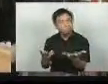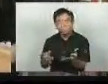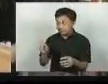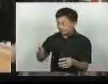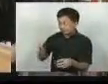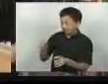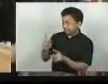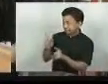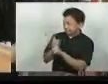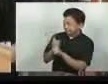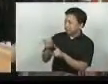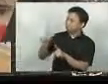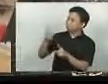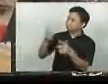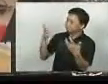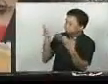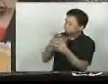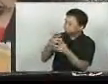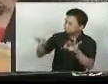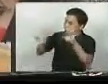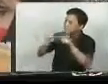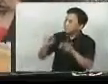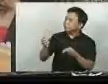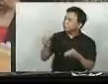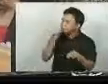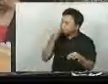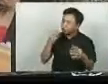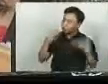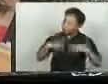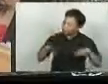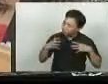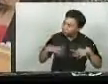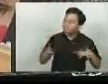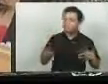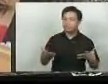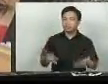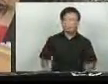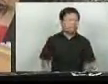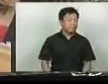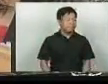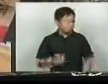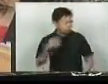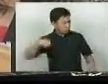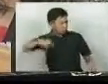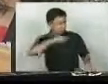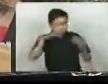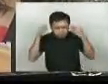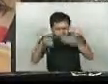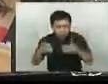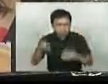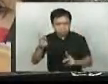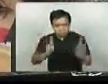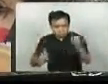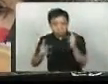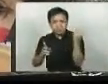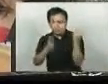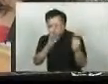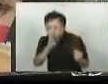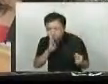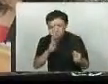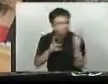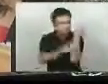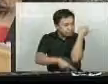shelter. Yeah. Yes. So, why indigenous peoples, no? Because they are the one who have this ancestral